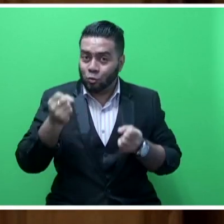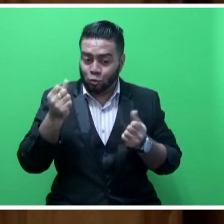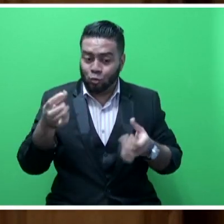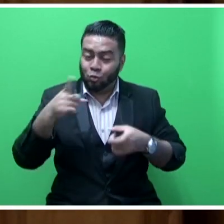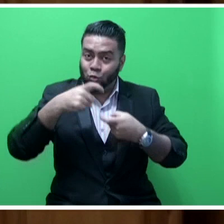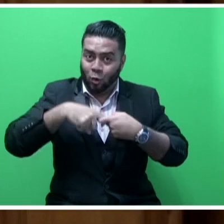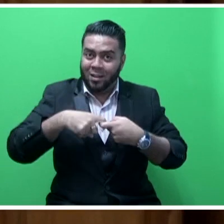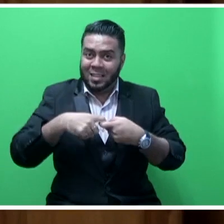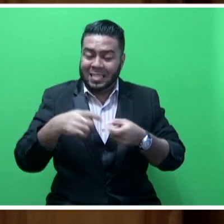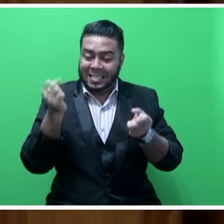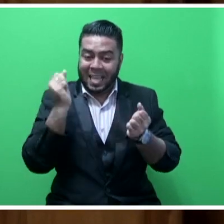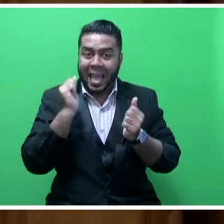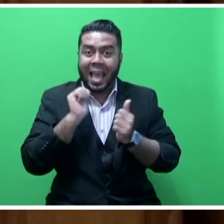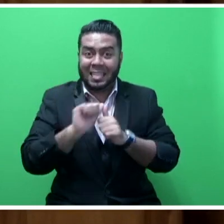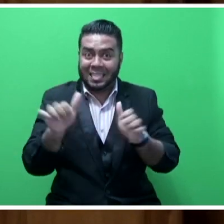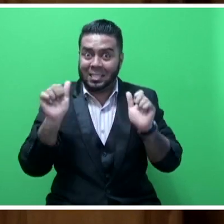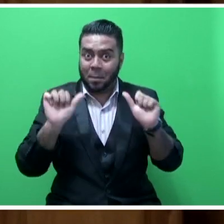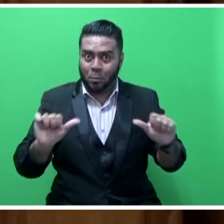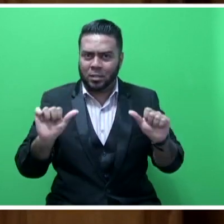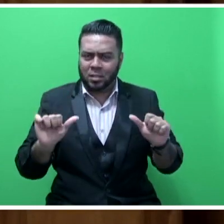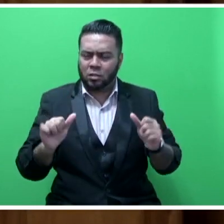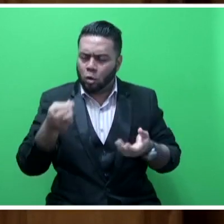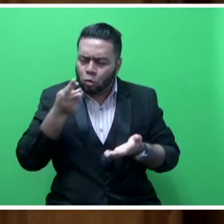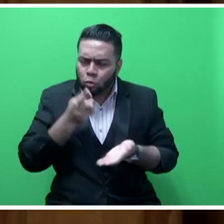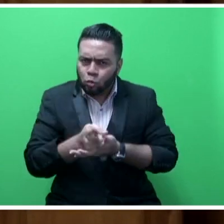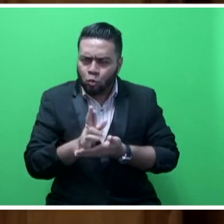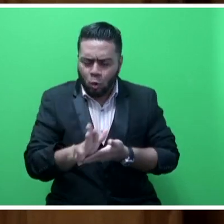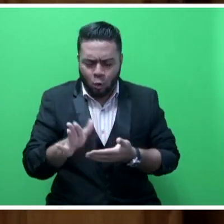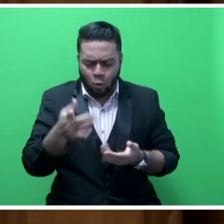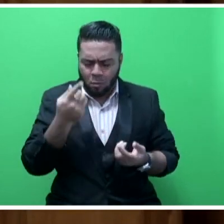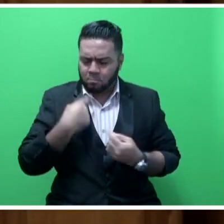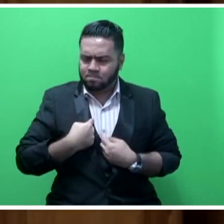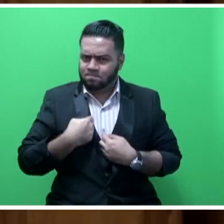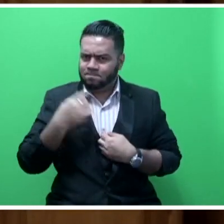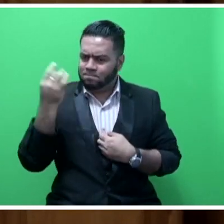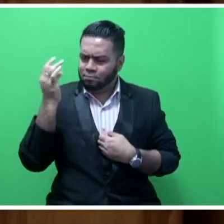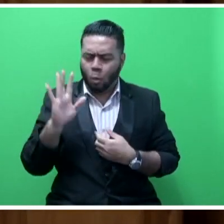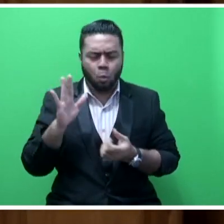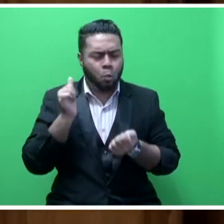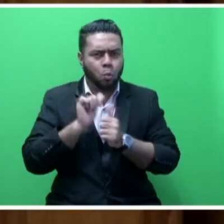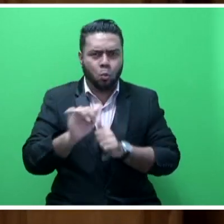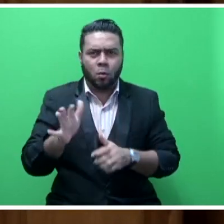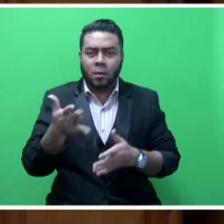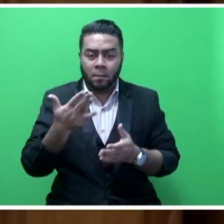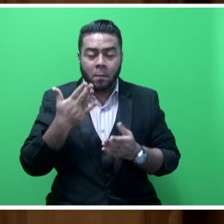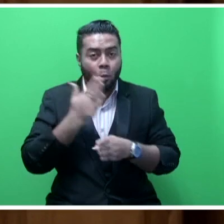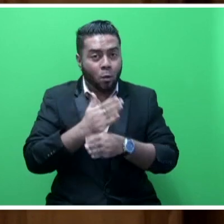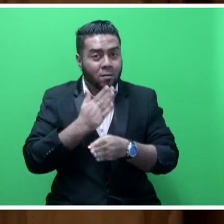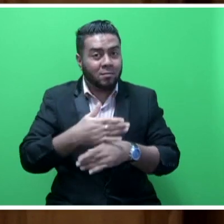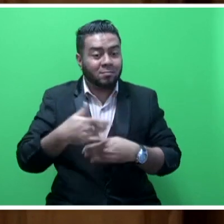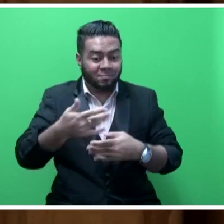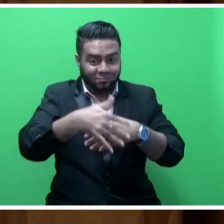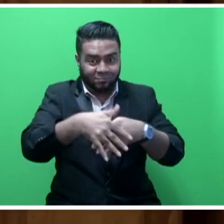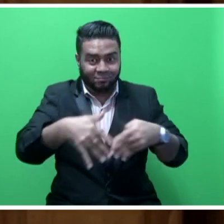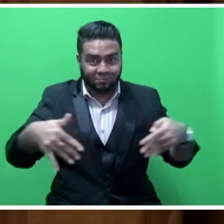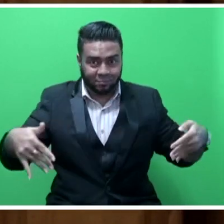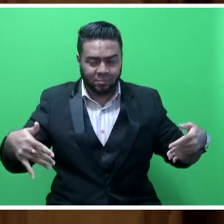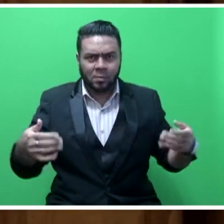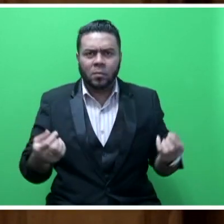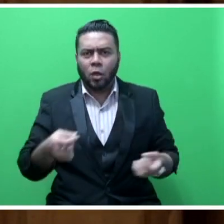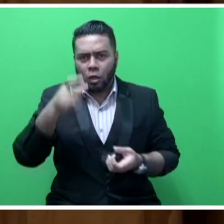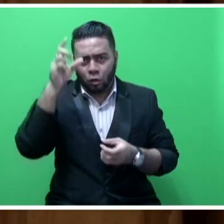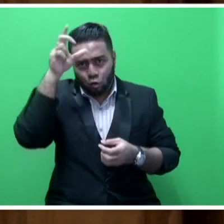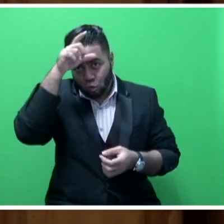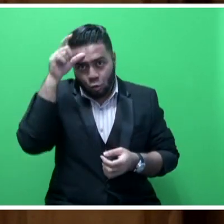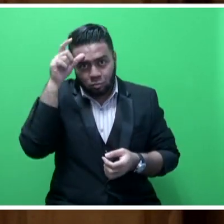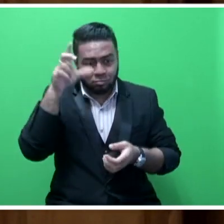acknowledging the true patriotism and selflessness displayed by our frontliners for the past